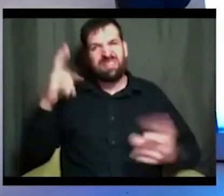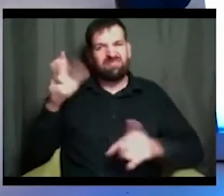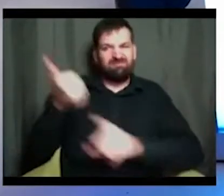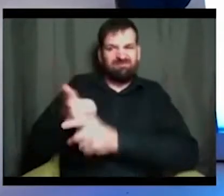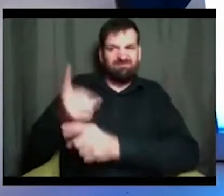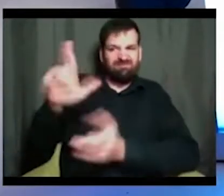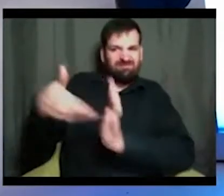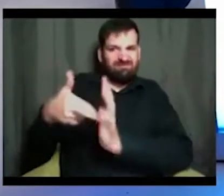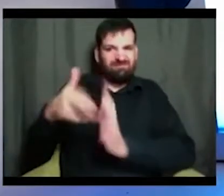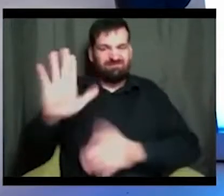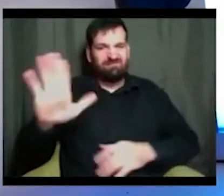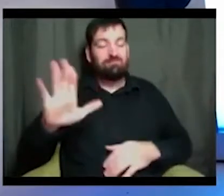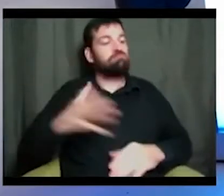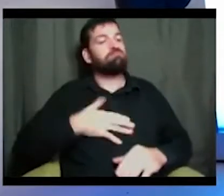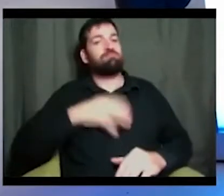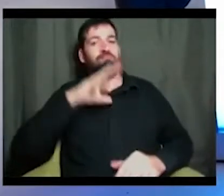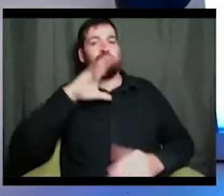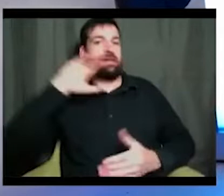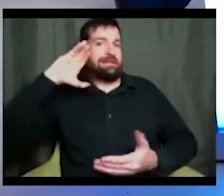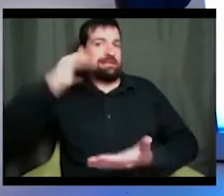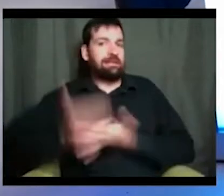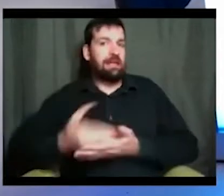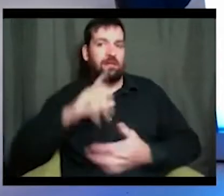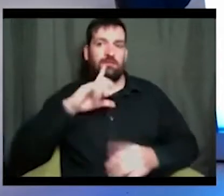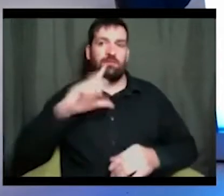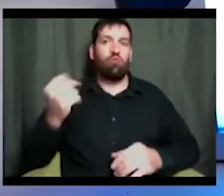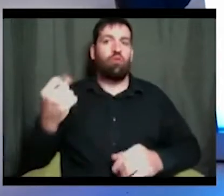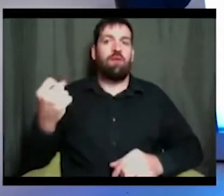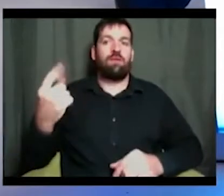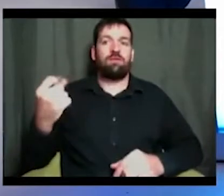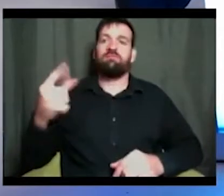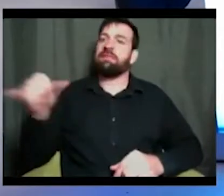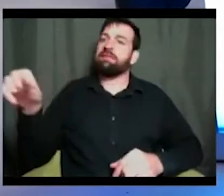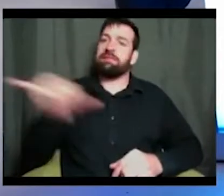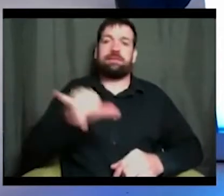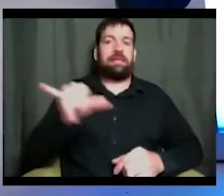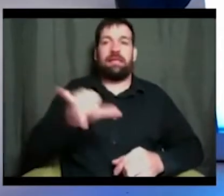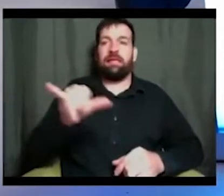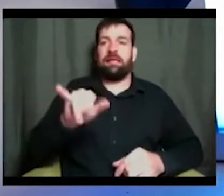son was in the exact same situation as Russell, and so